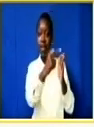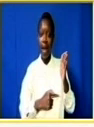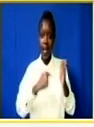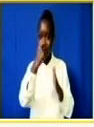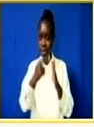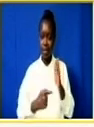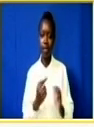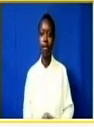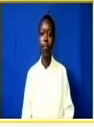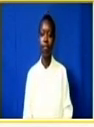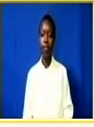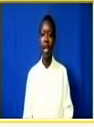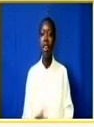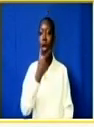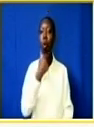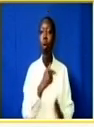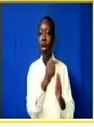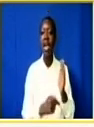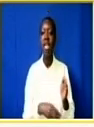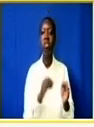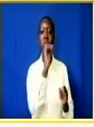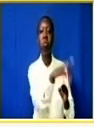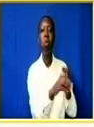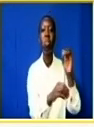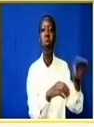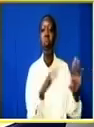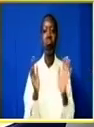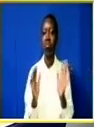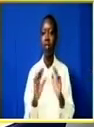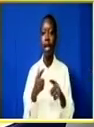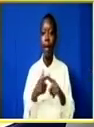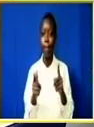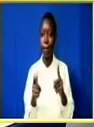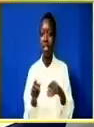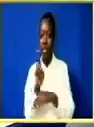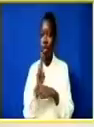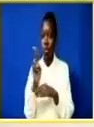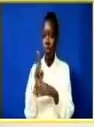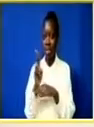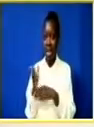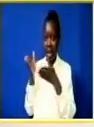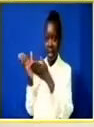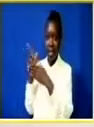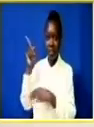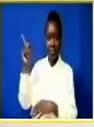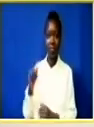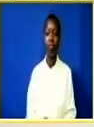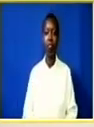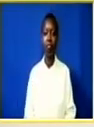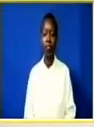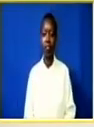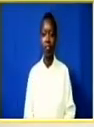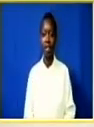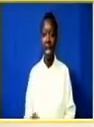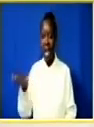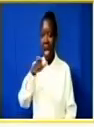The old tires. Instead of throwing them away. Yeah. He has found use for them. Mm. And trust me, that place, it